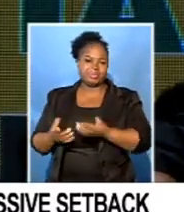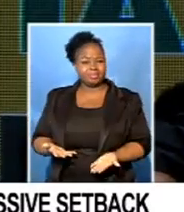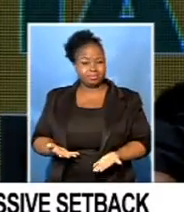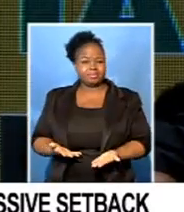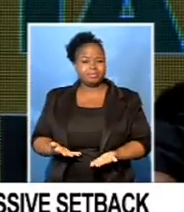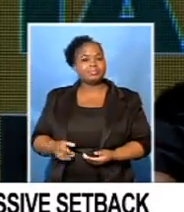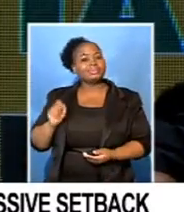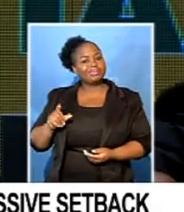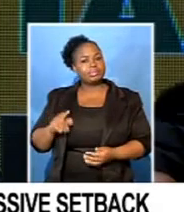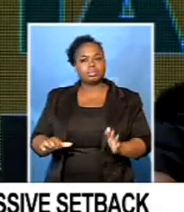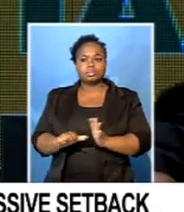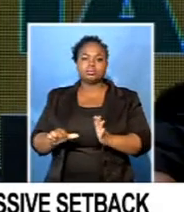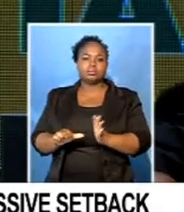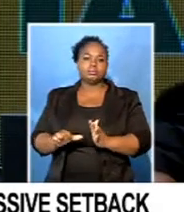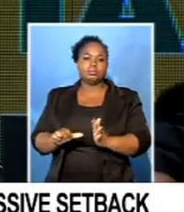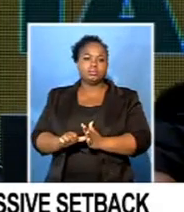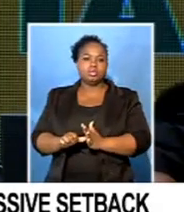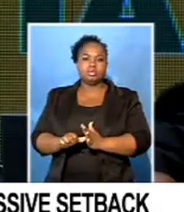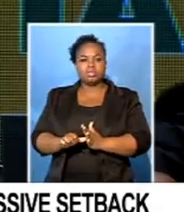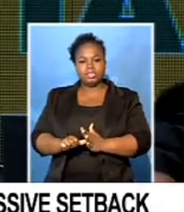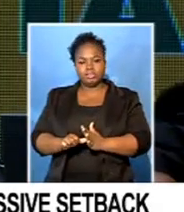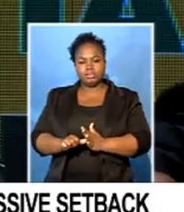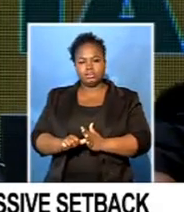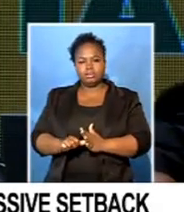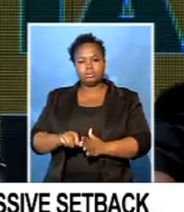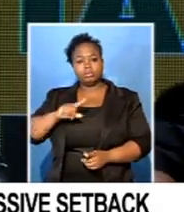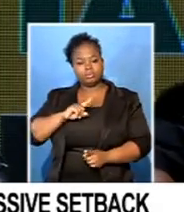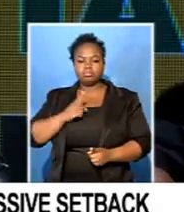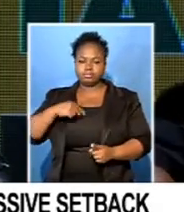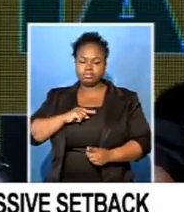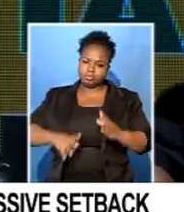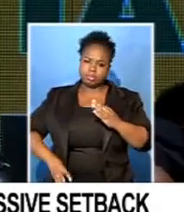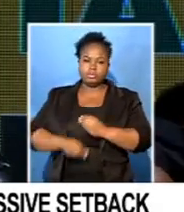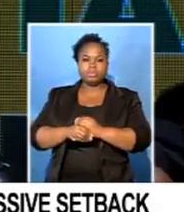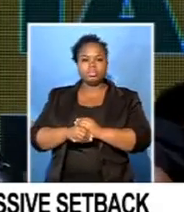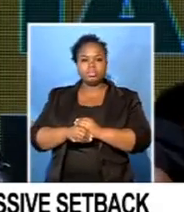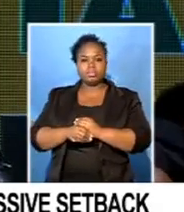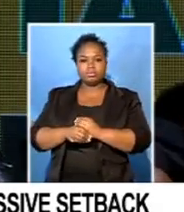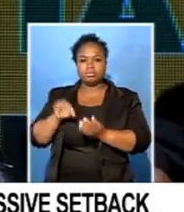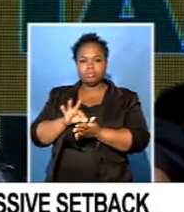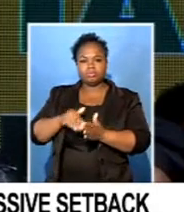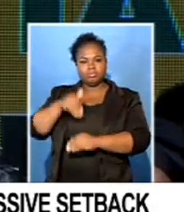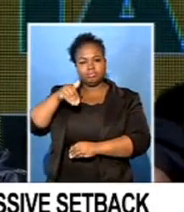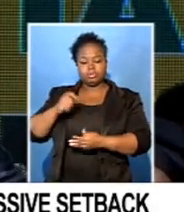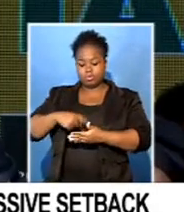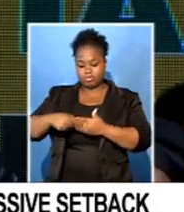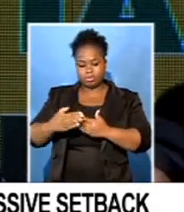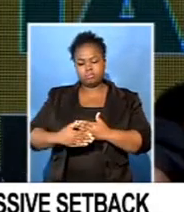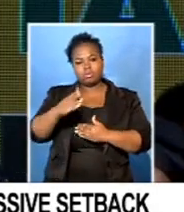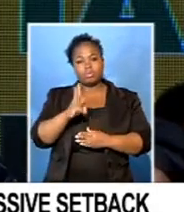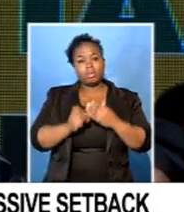This is all important as we head towards our elective conference in December.